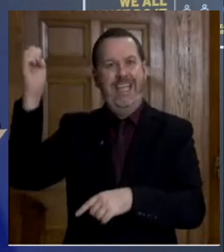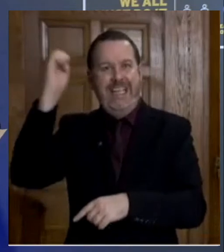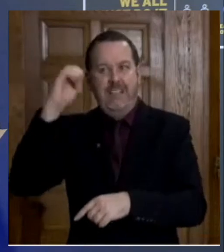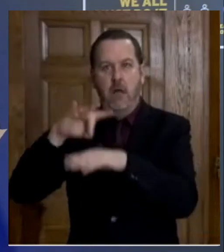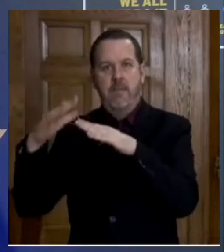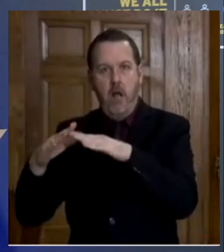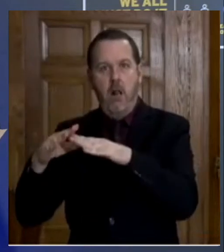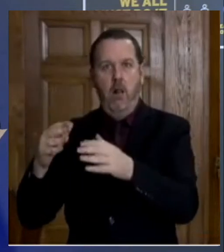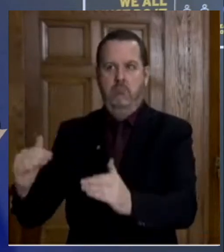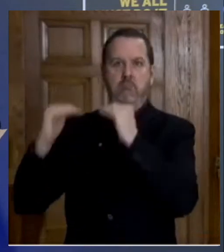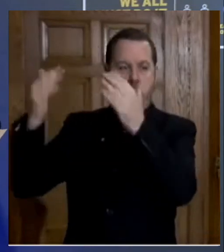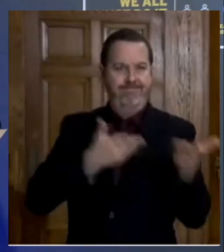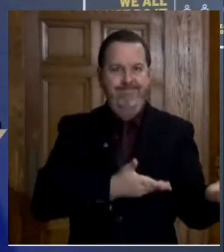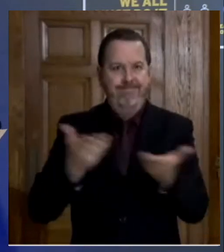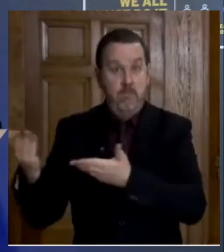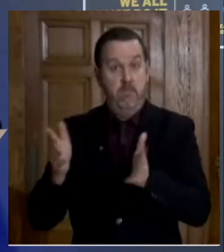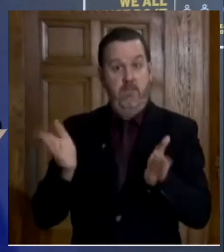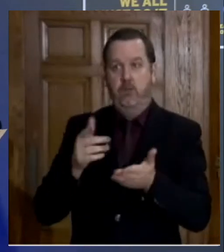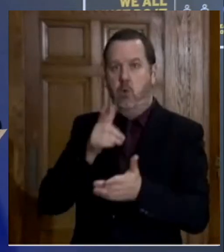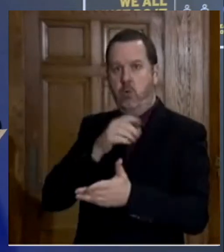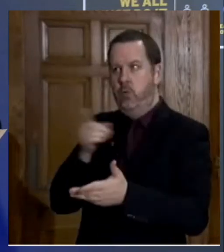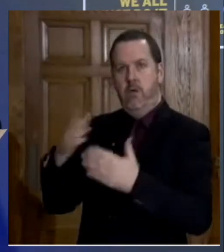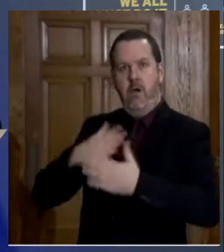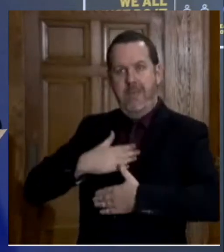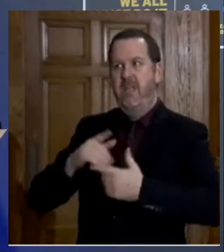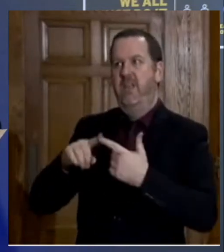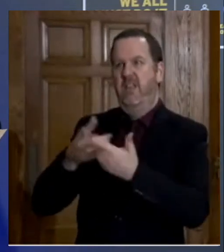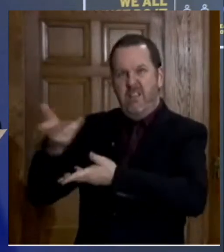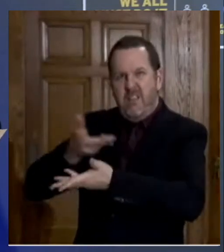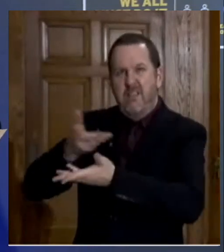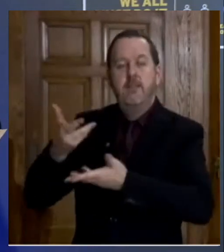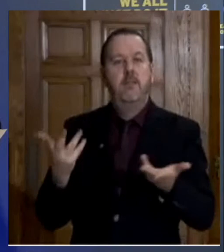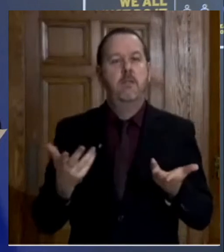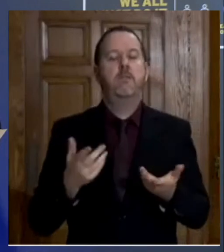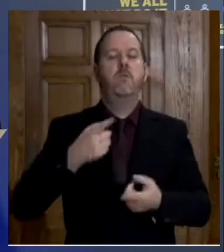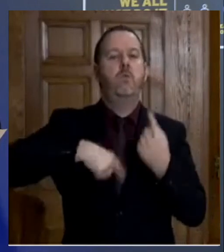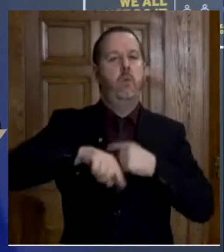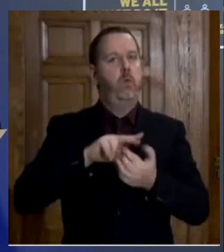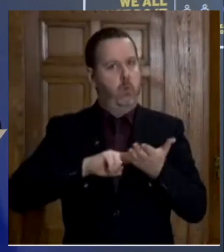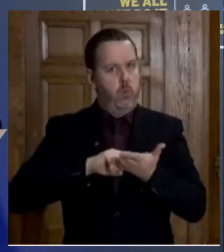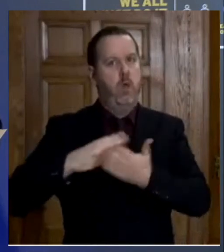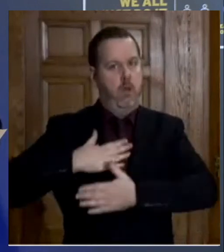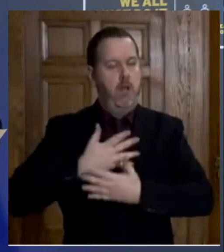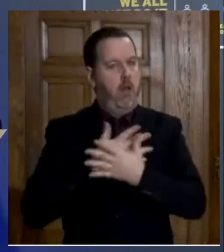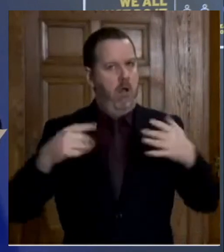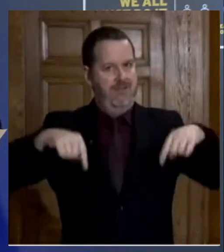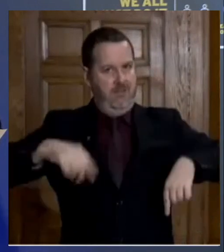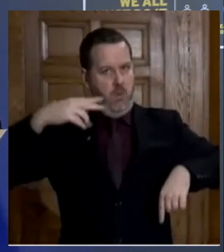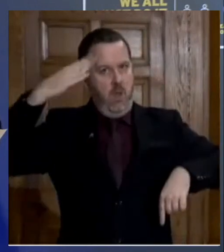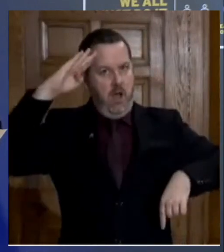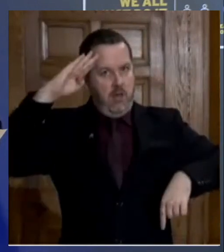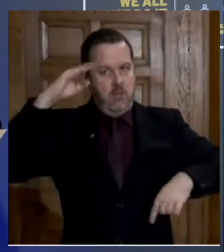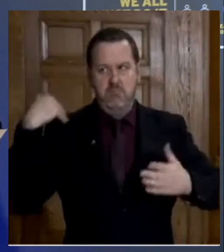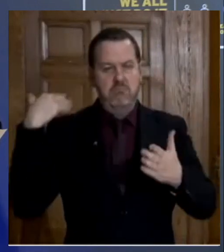So we continually utilise our armed forces here in Northern Ireland. It's a conversation and a piece of work that continues even